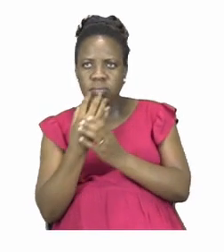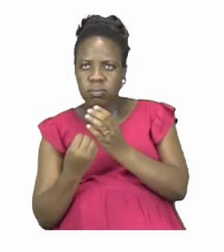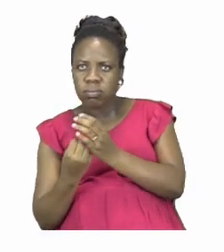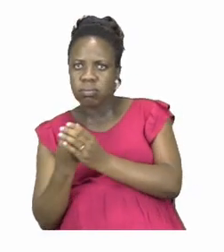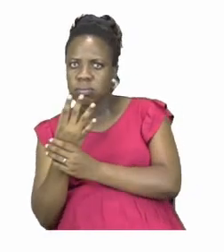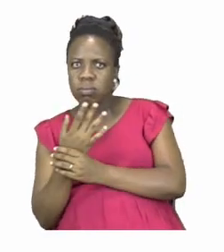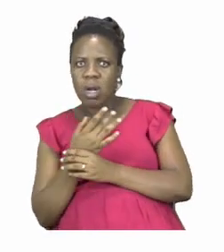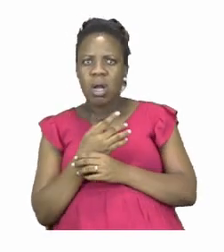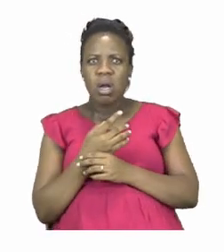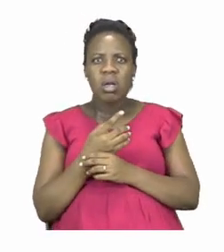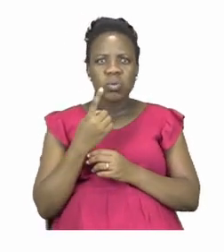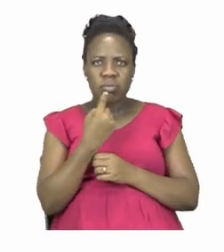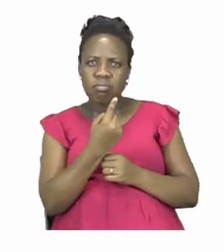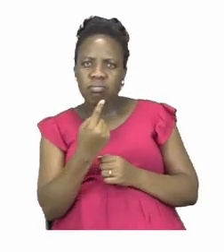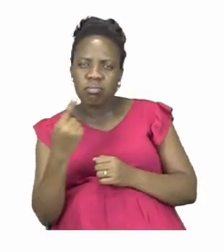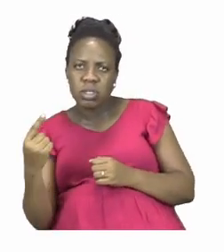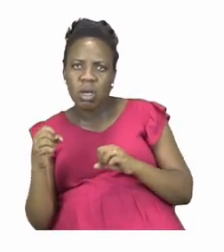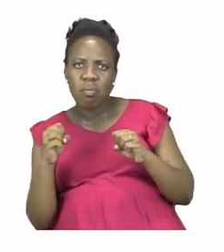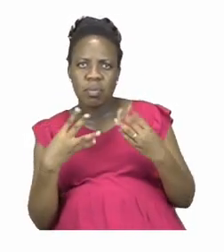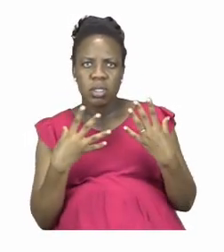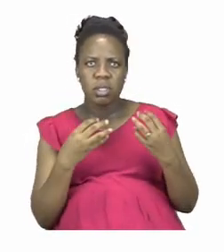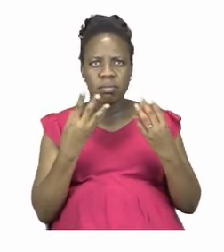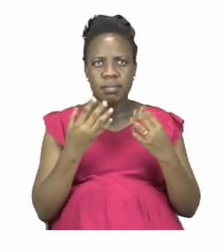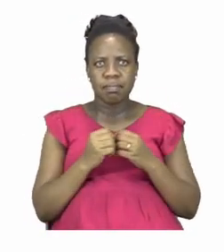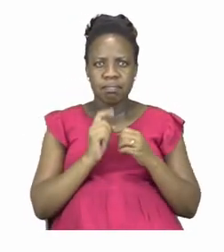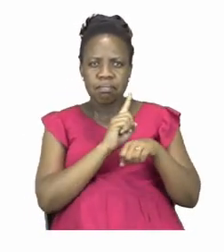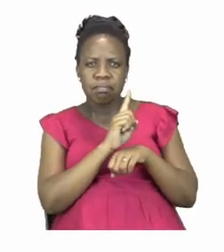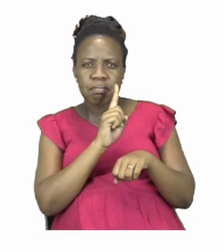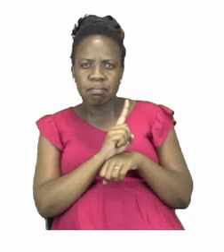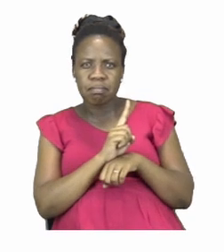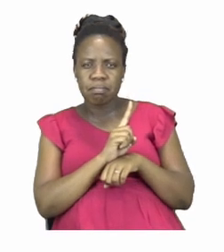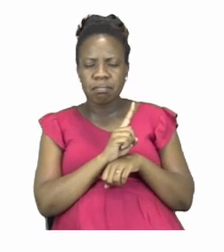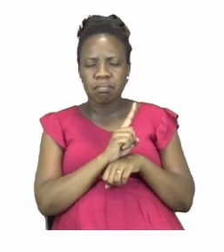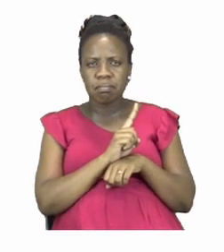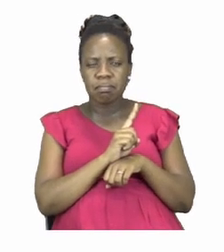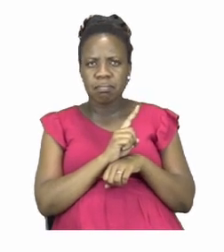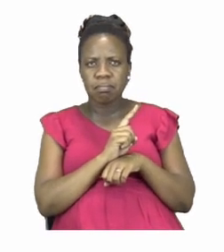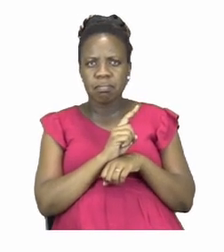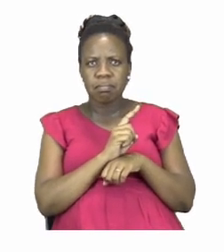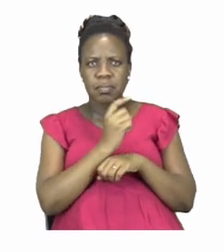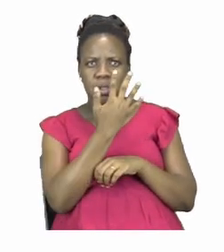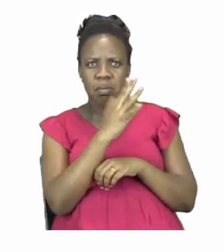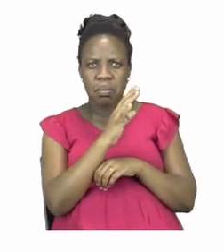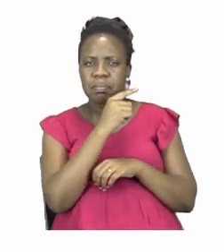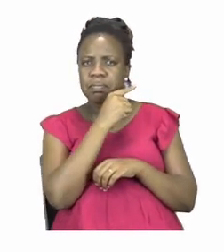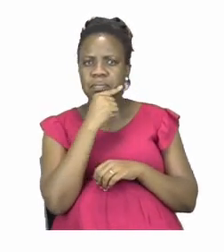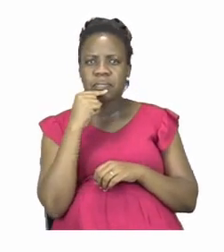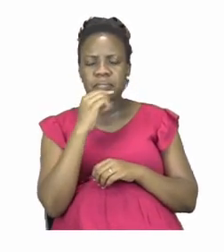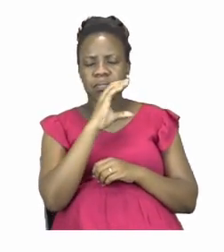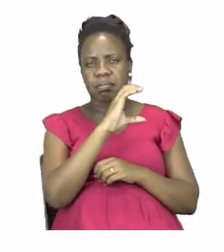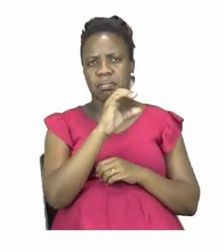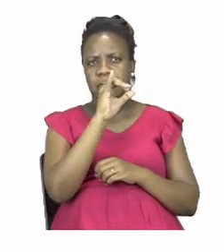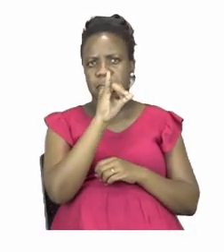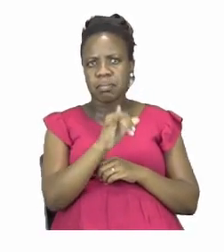these different plants. The first plant is what we call a cycad. So